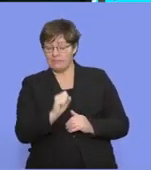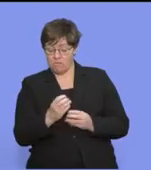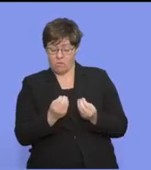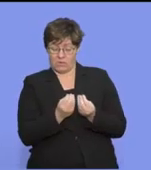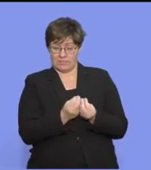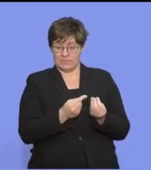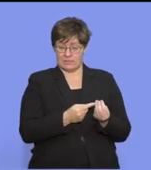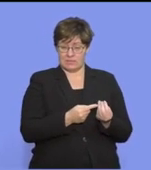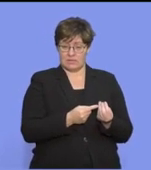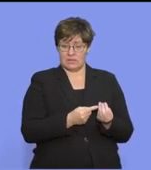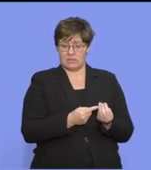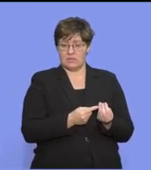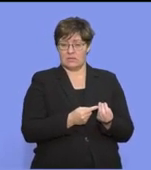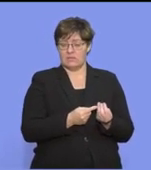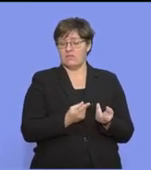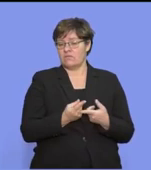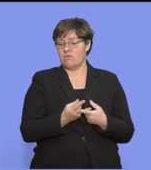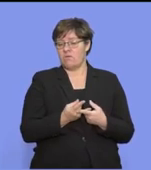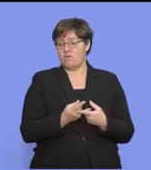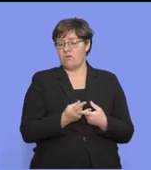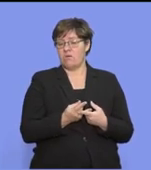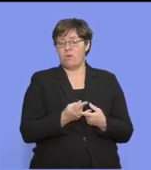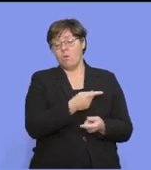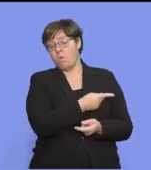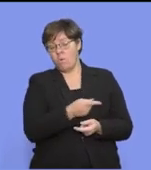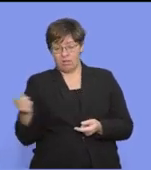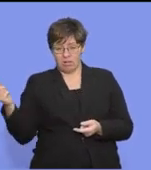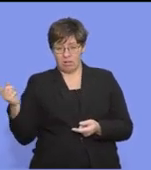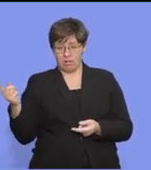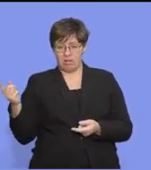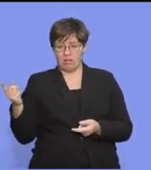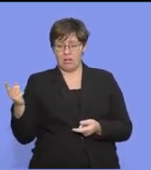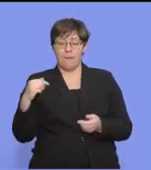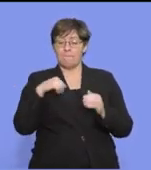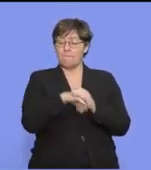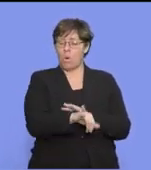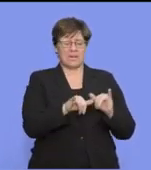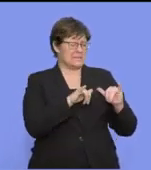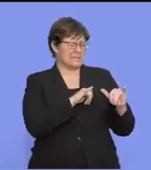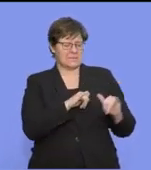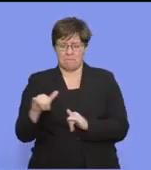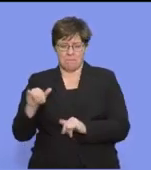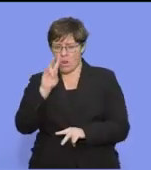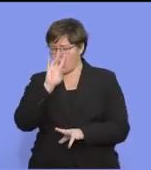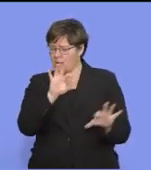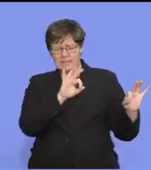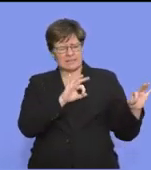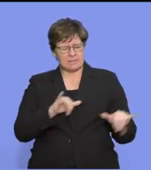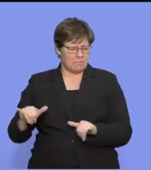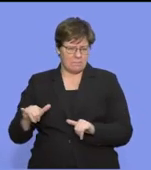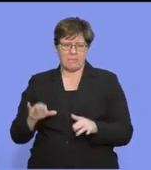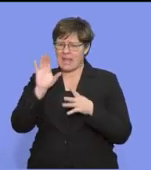organisms so for example, the giraffe here, all organisms were born exactly the same. They all looked exactly the same. They had the